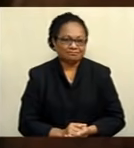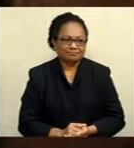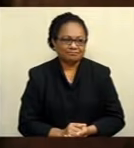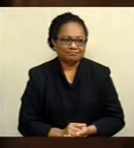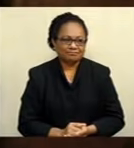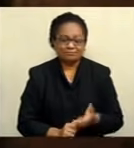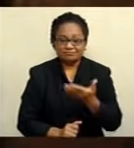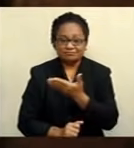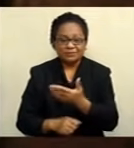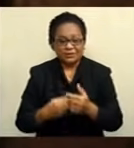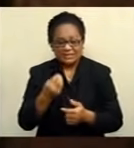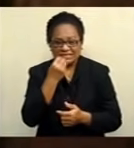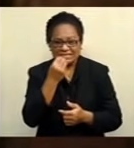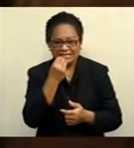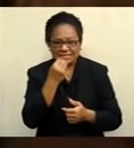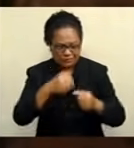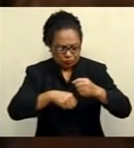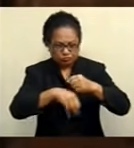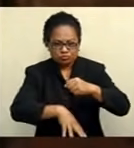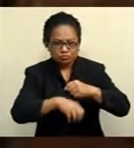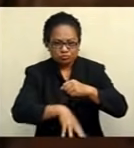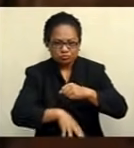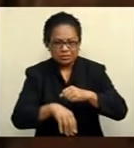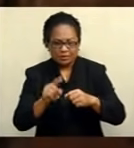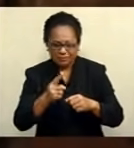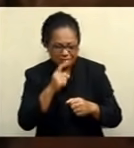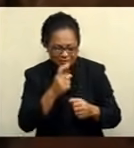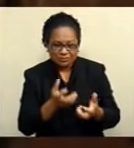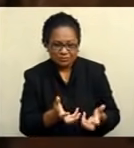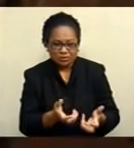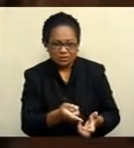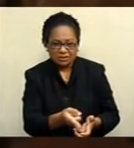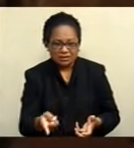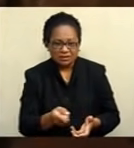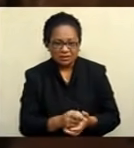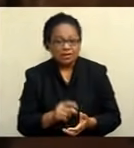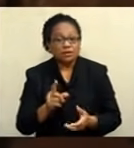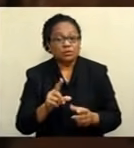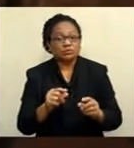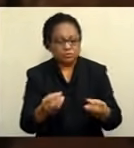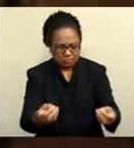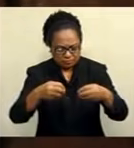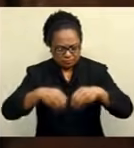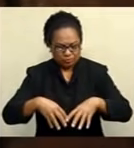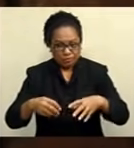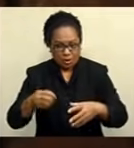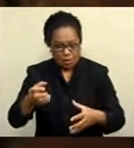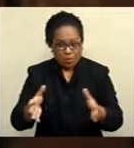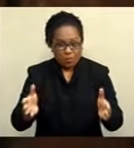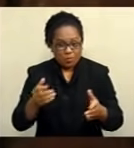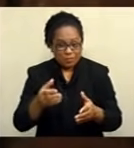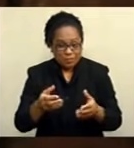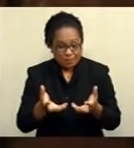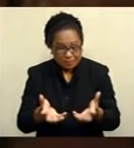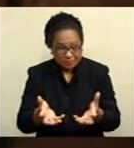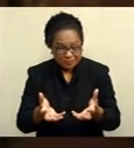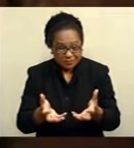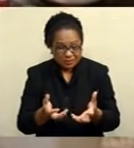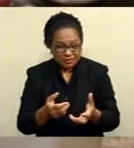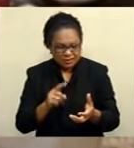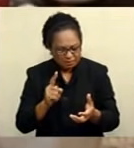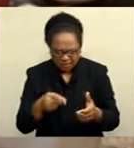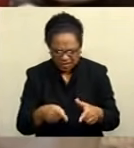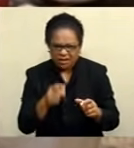We eat wild roots, but we are not able to cook them. We put them in the pot, we cover them with water, but it stays